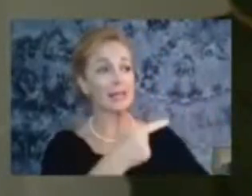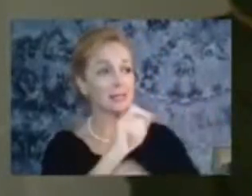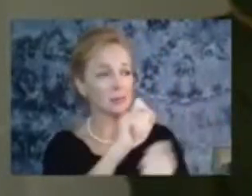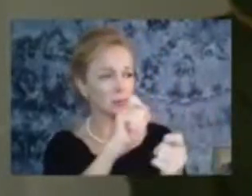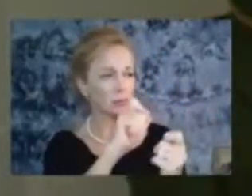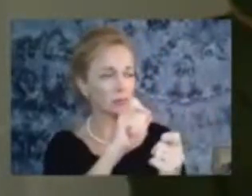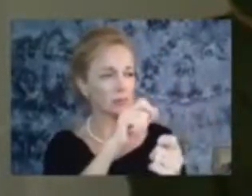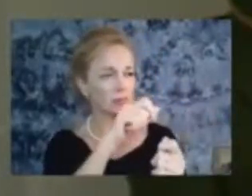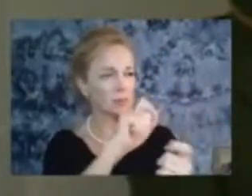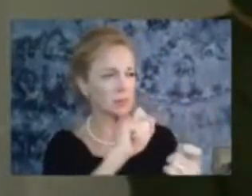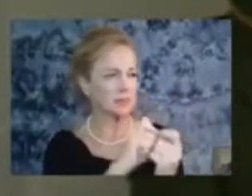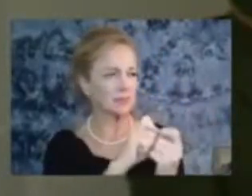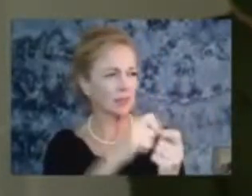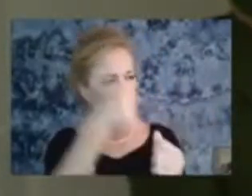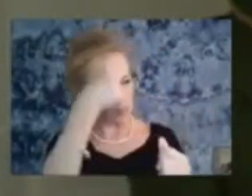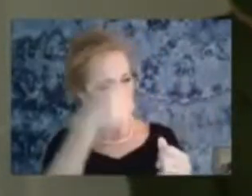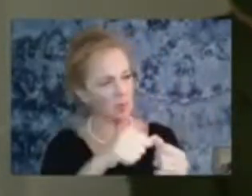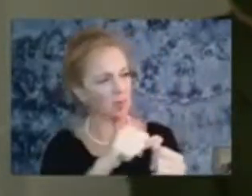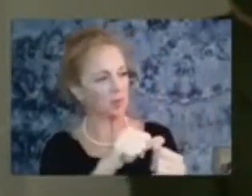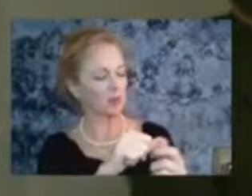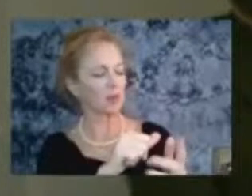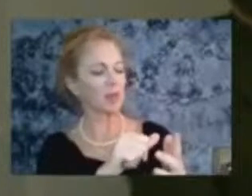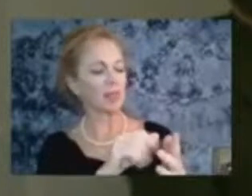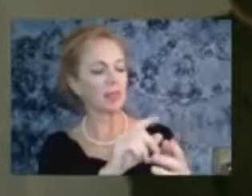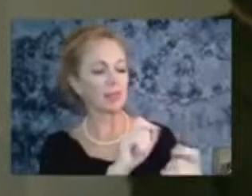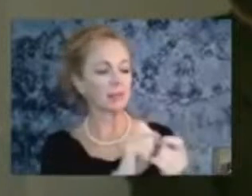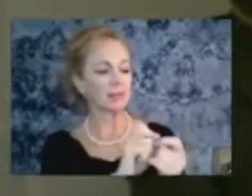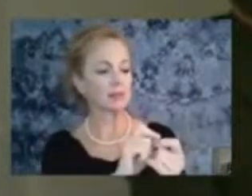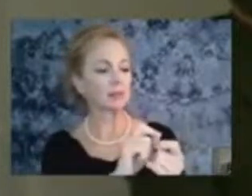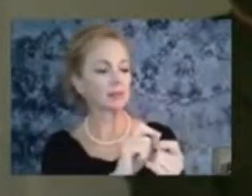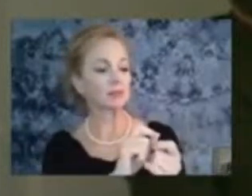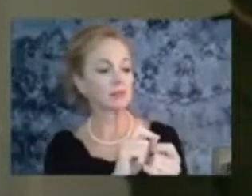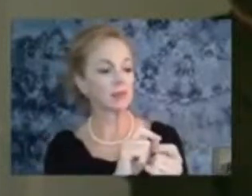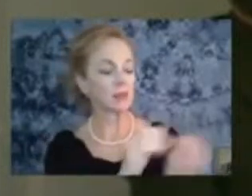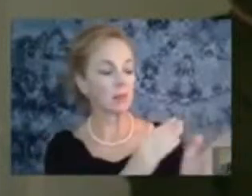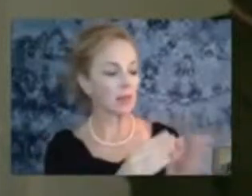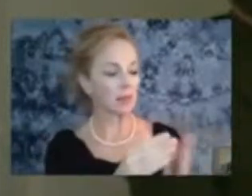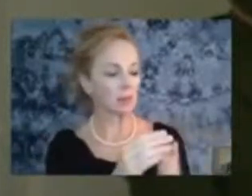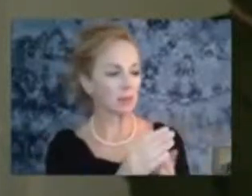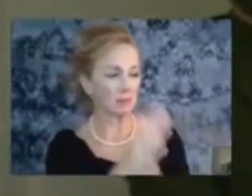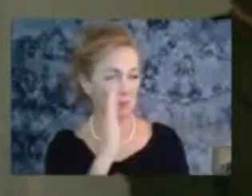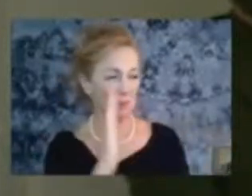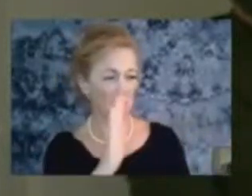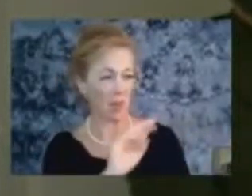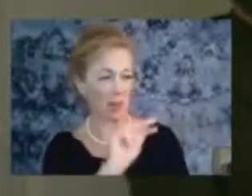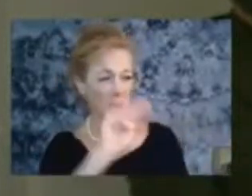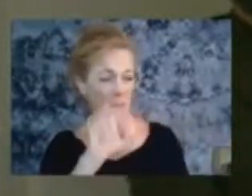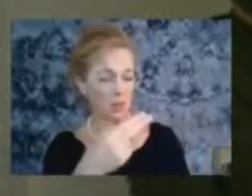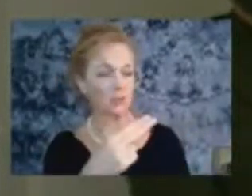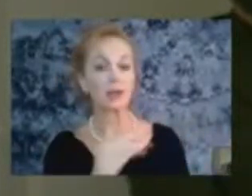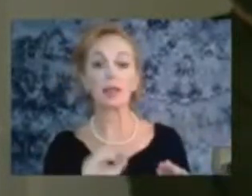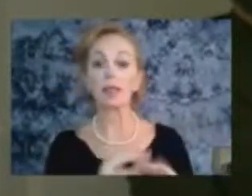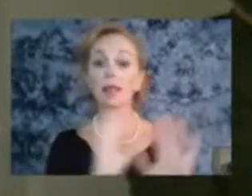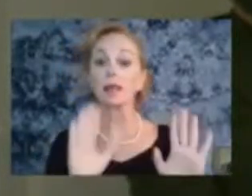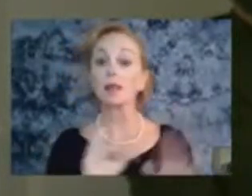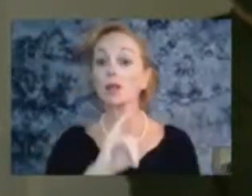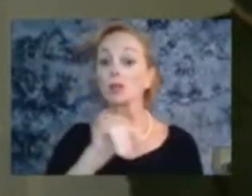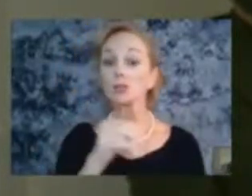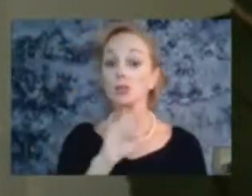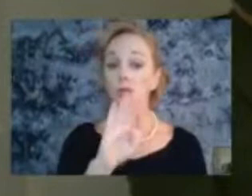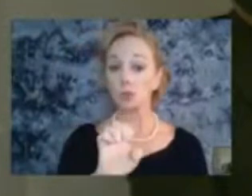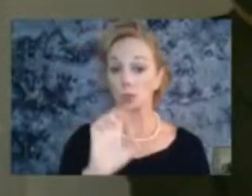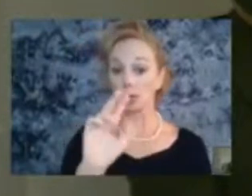started working on the details of the plan tonight, back in March. And so to clarify that a little bit, on June 8th, we